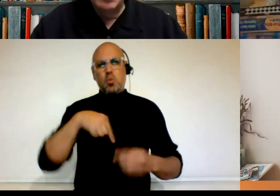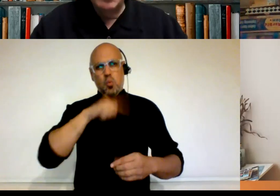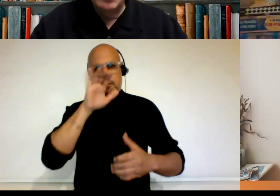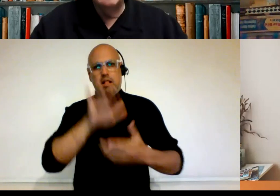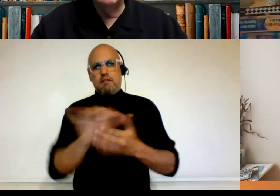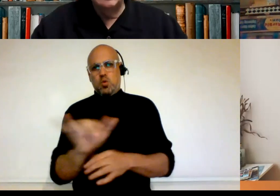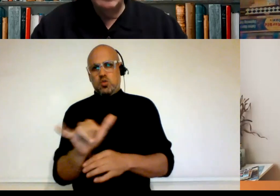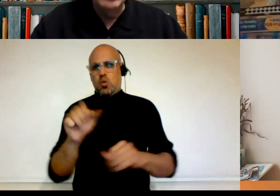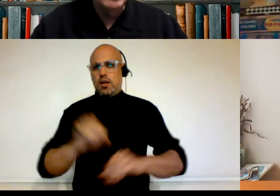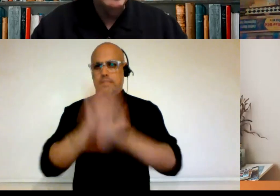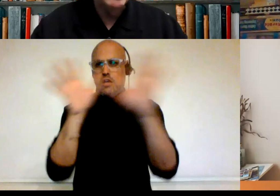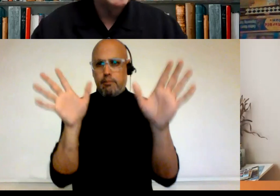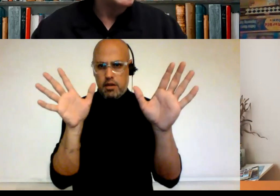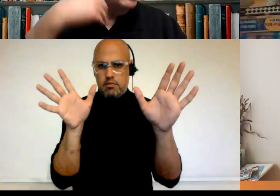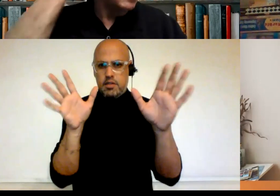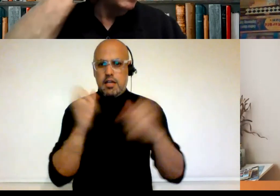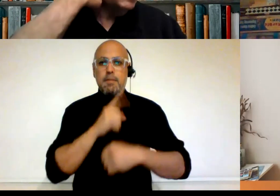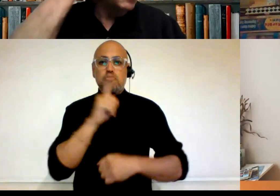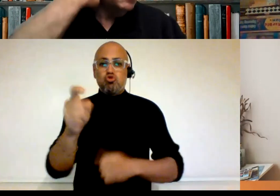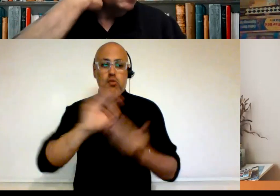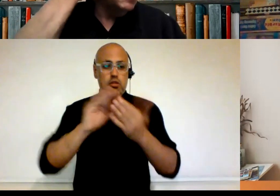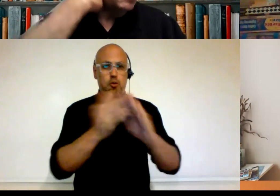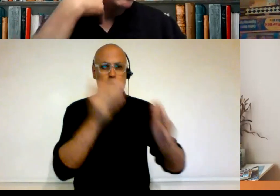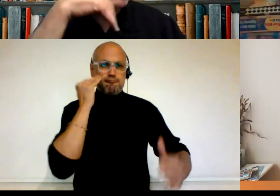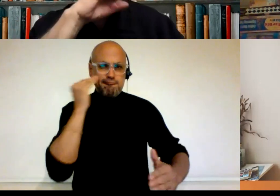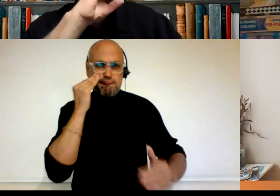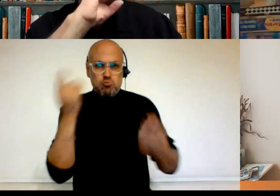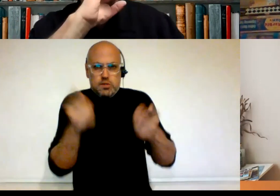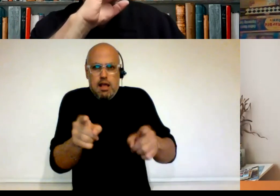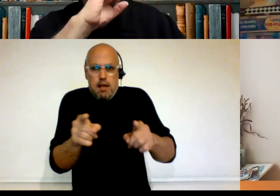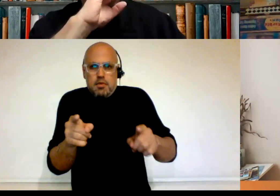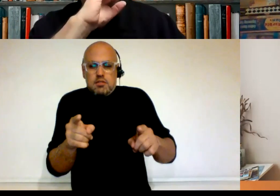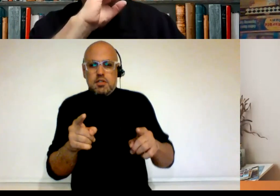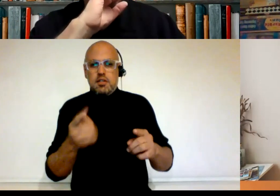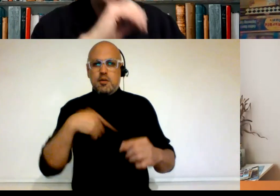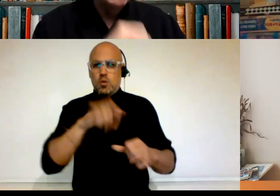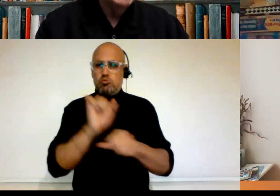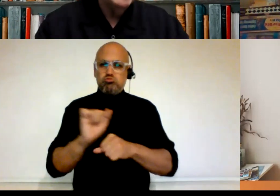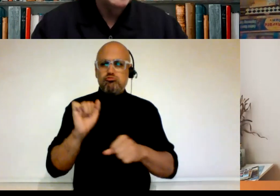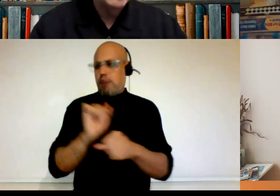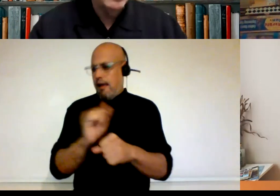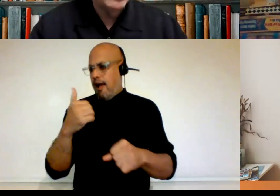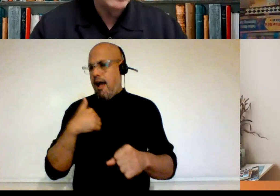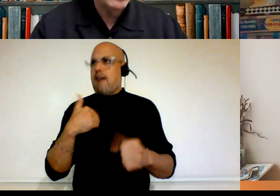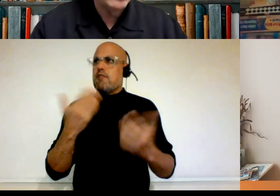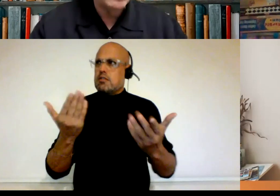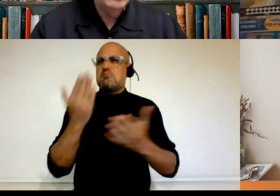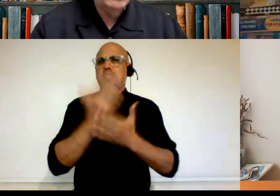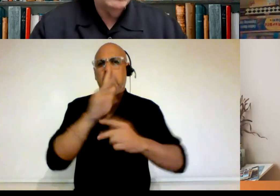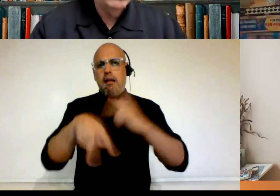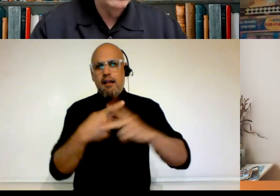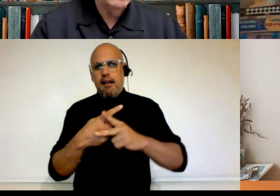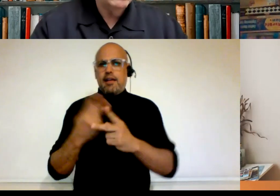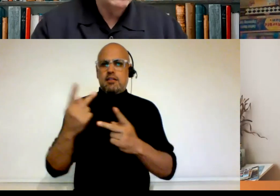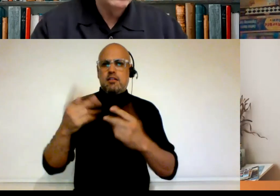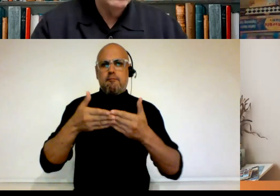being transparent and making sure that our community is aware of what is happening. We are working on having at least some type of public-facing